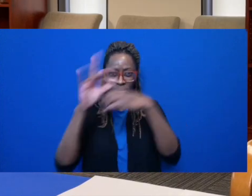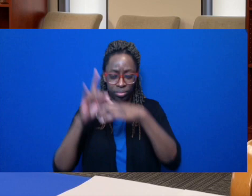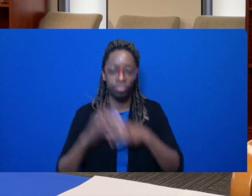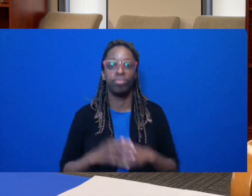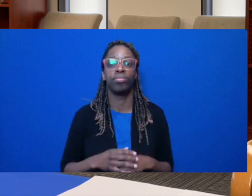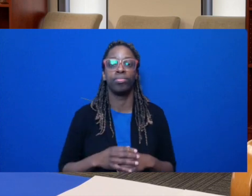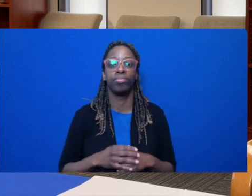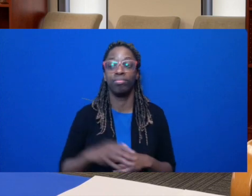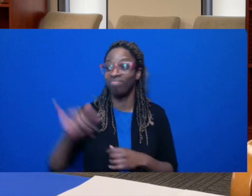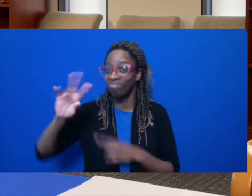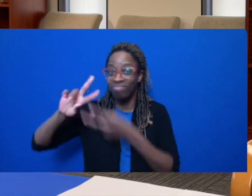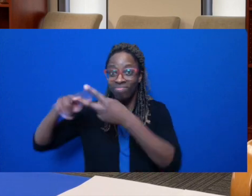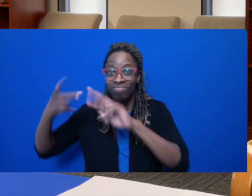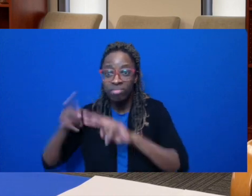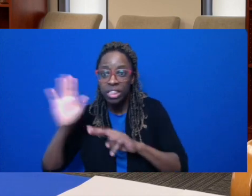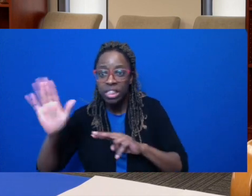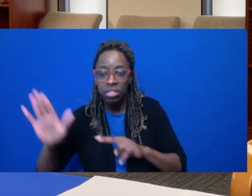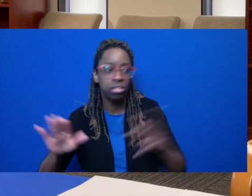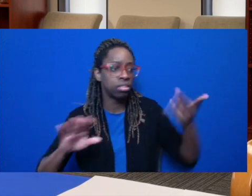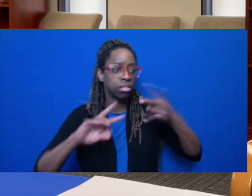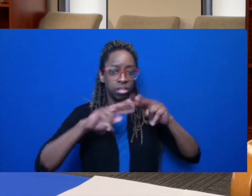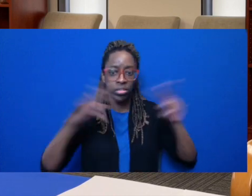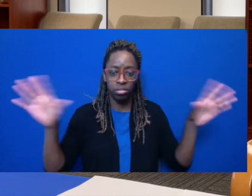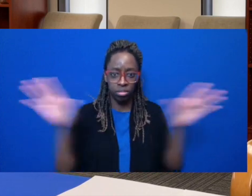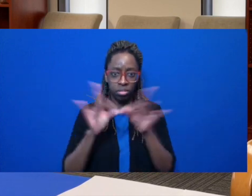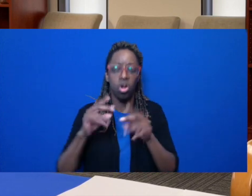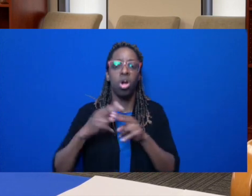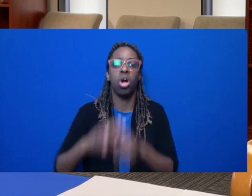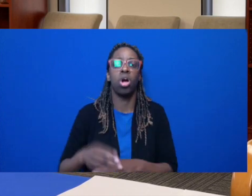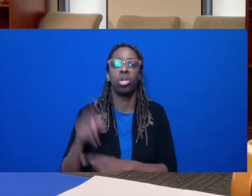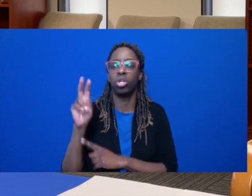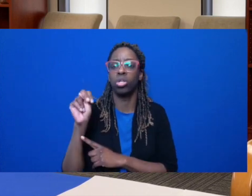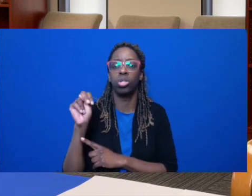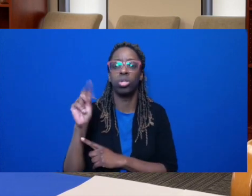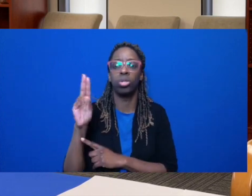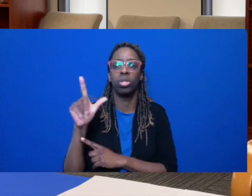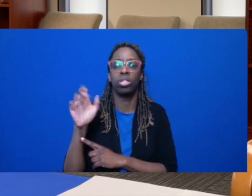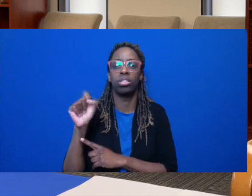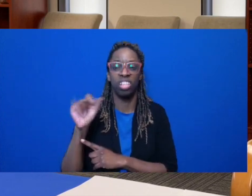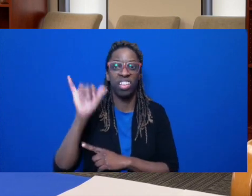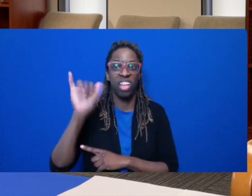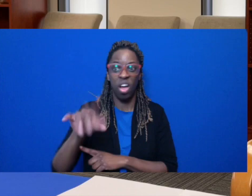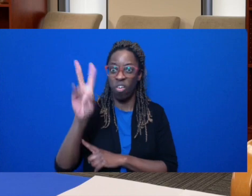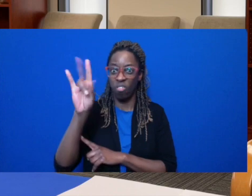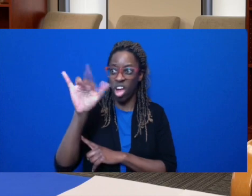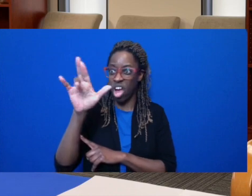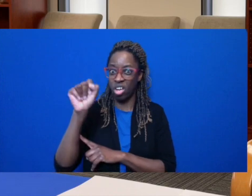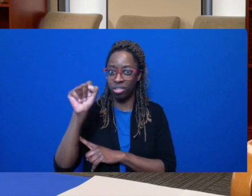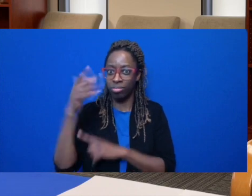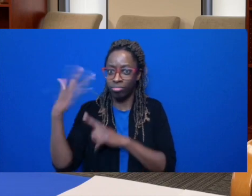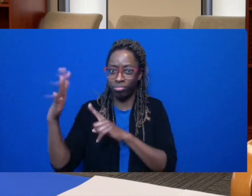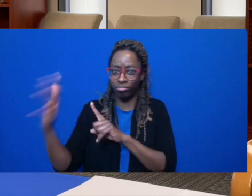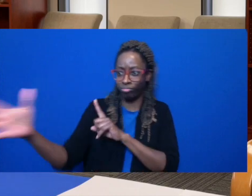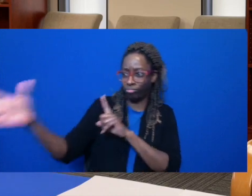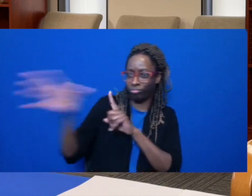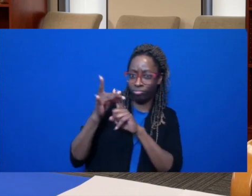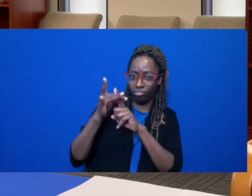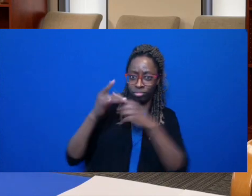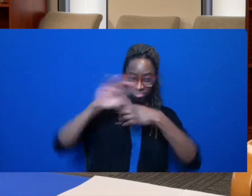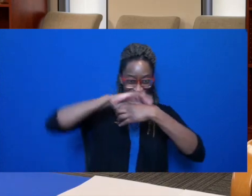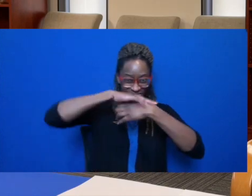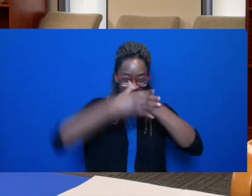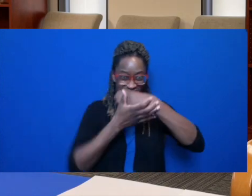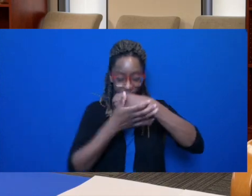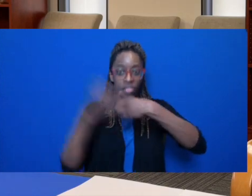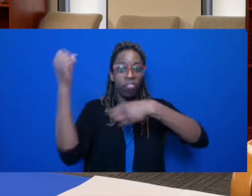hear about, does this vaccine alter your DNA, et cetera? So this RNA never enters the nucleus